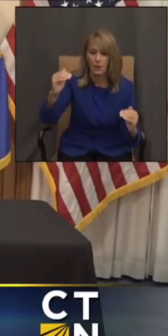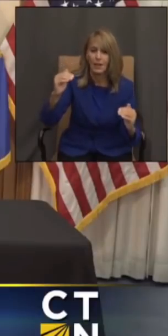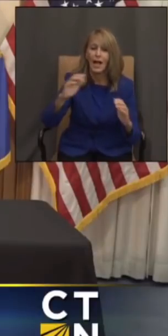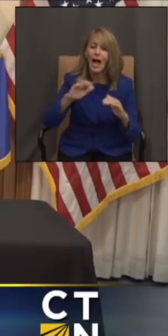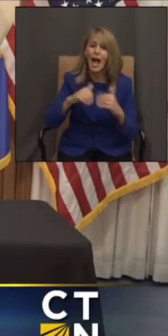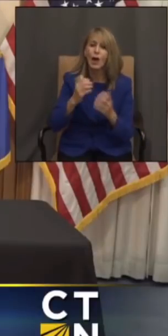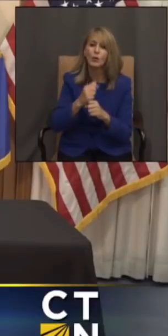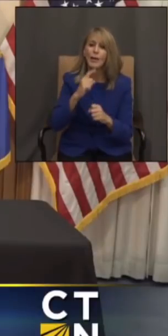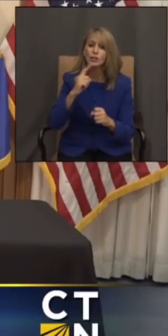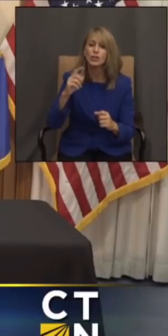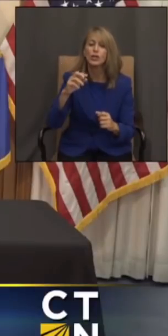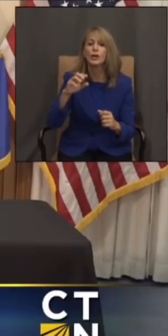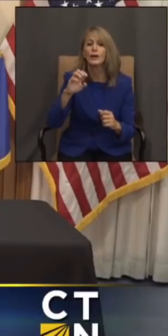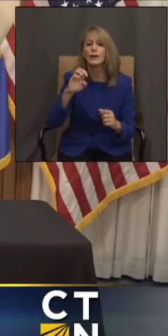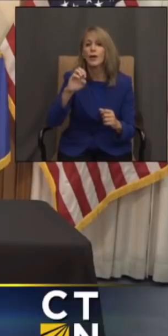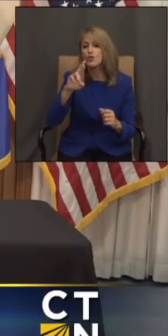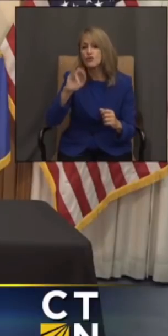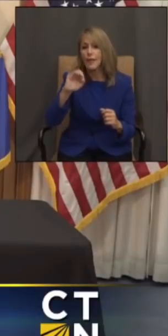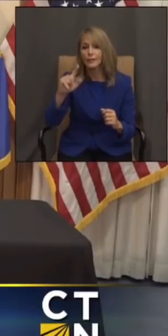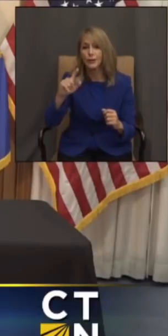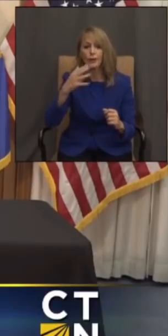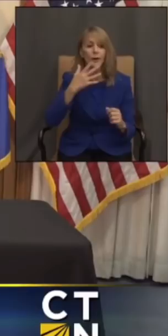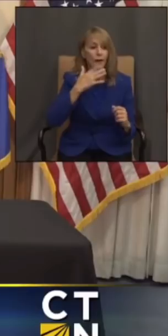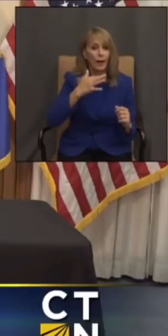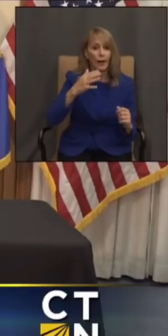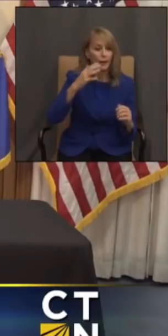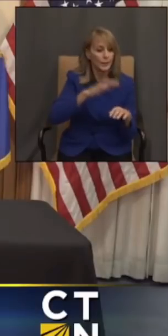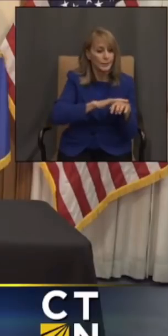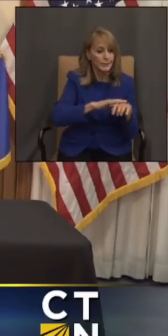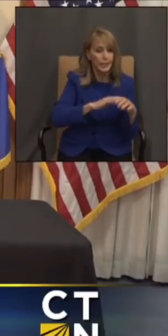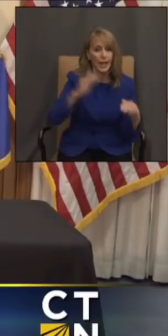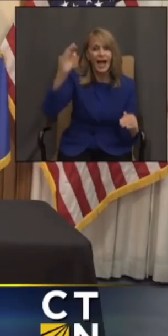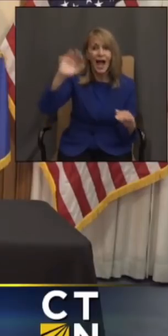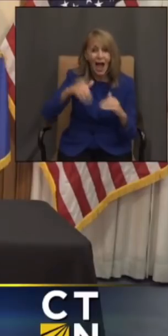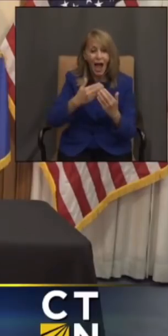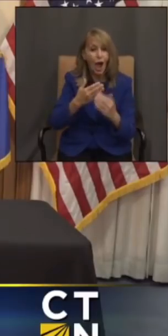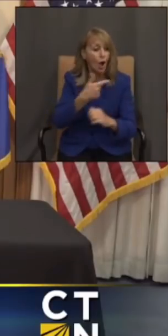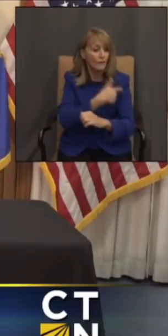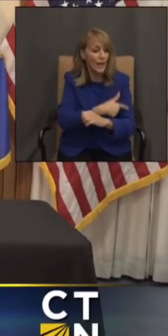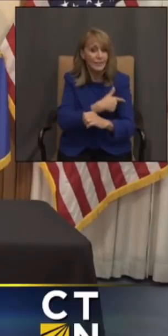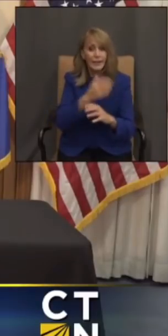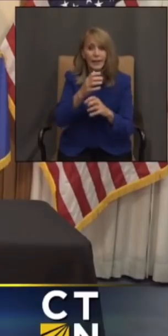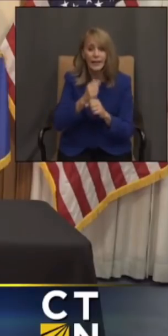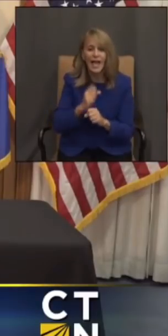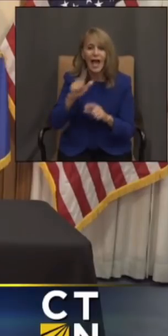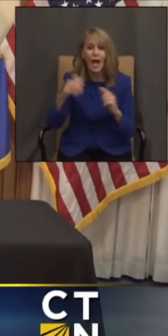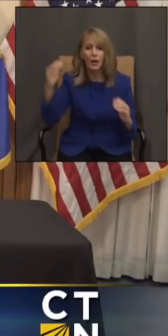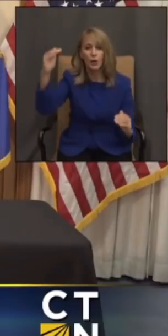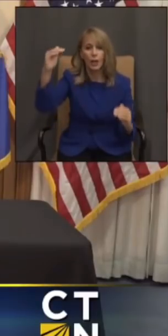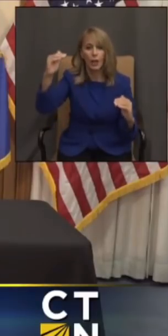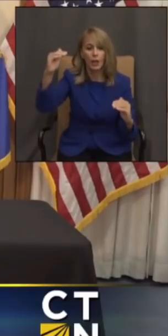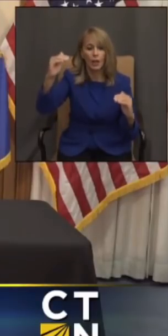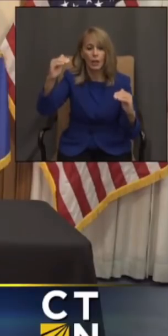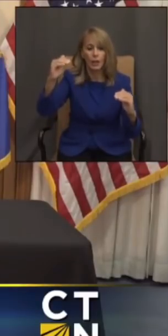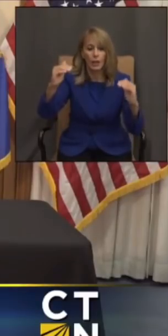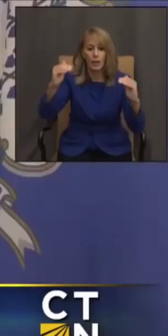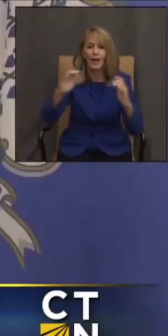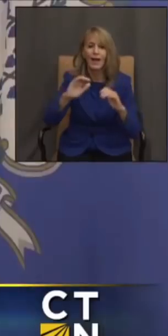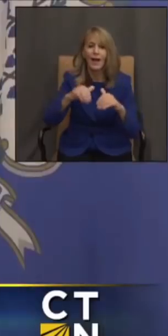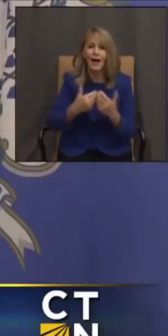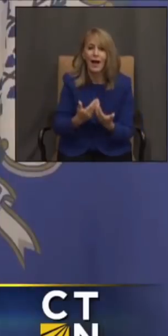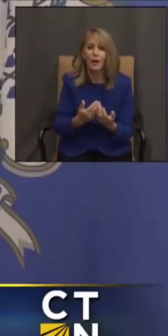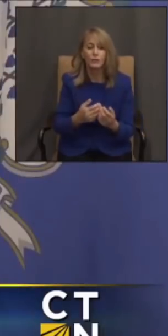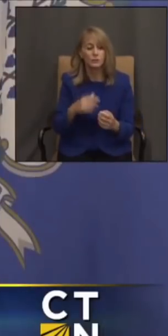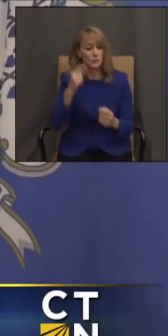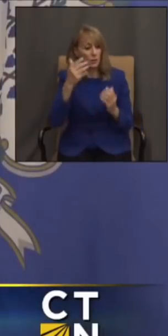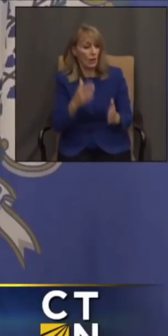racial disparities? Don't these statistics show minority populations are still being left behind? Shows that we got to